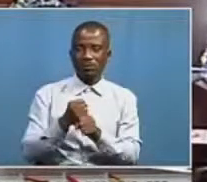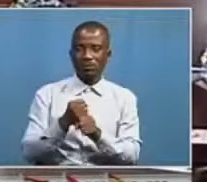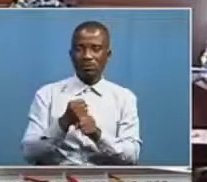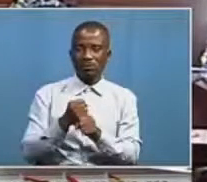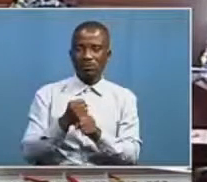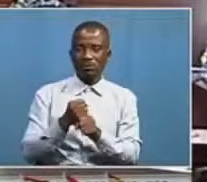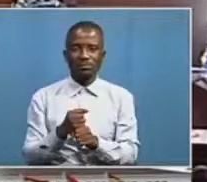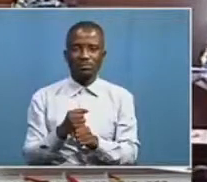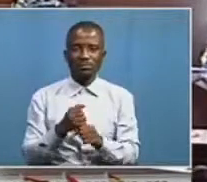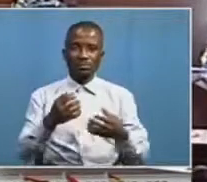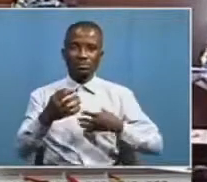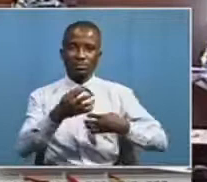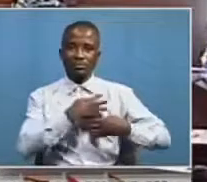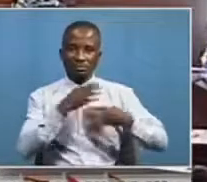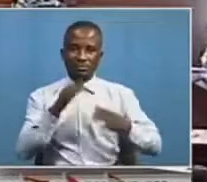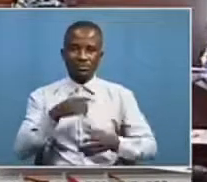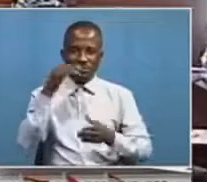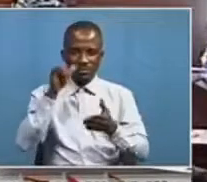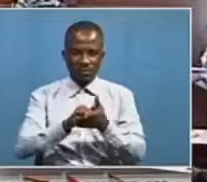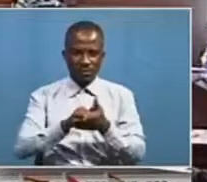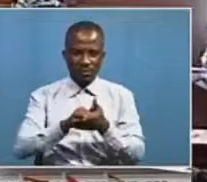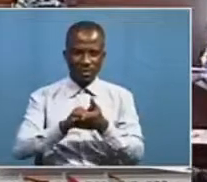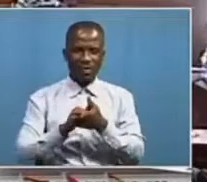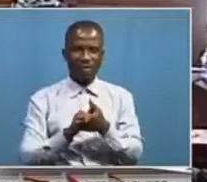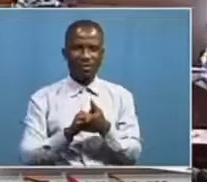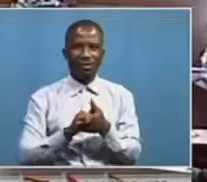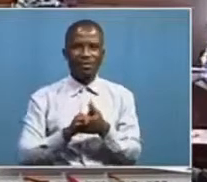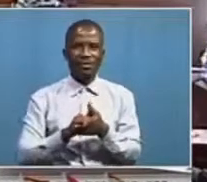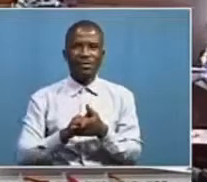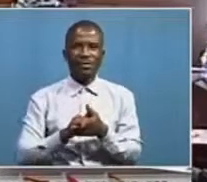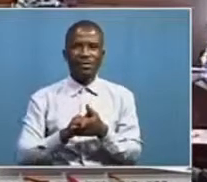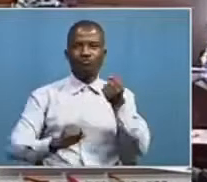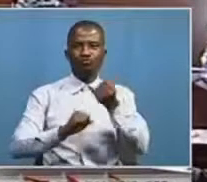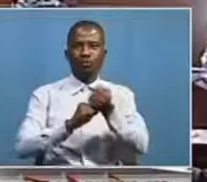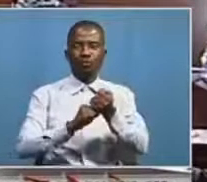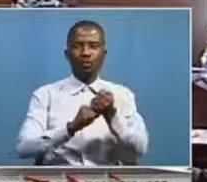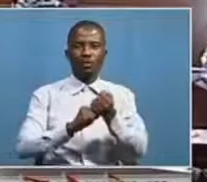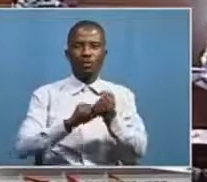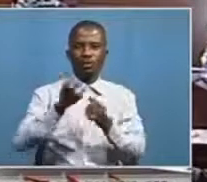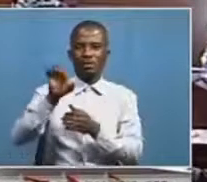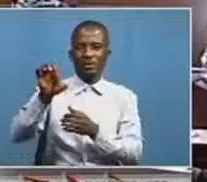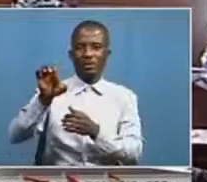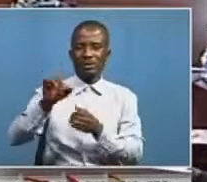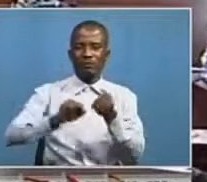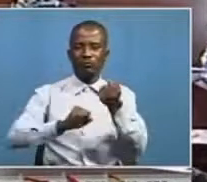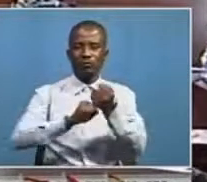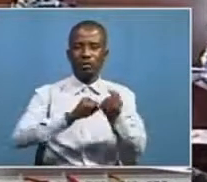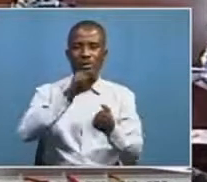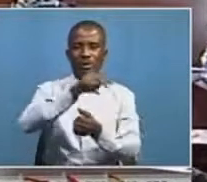his petition that the first respondent favored the second respondent with pardoned votes totaling